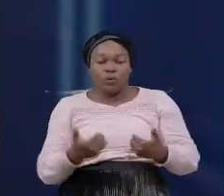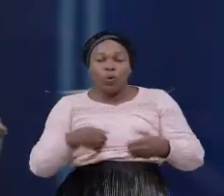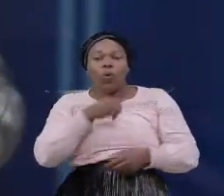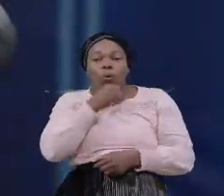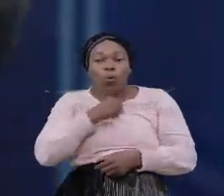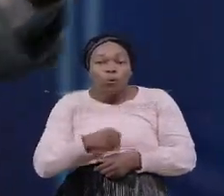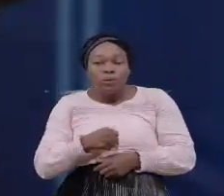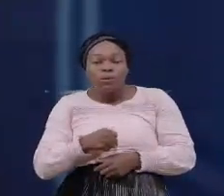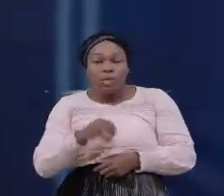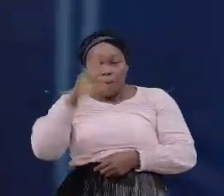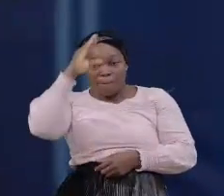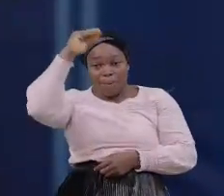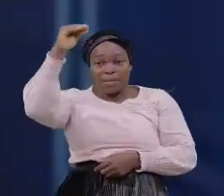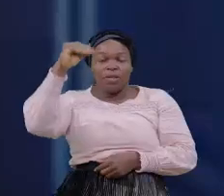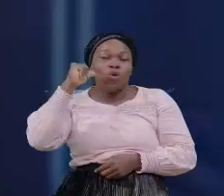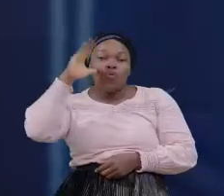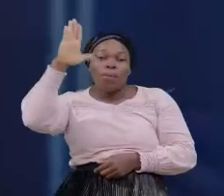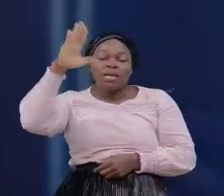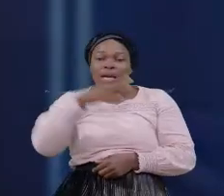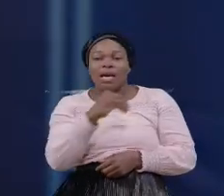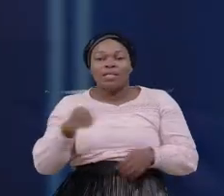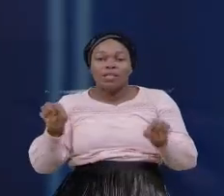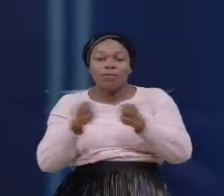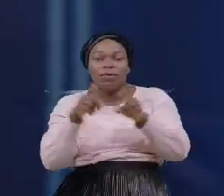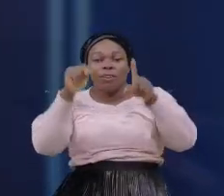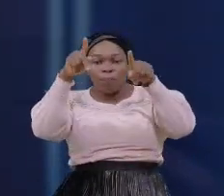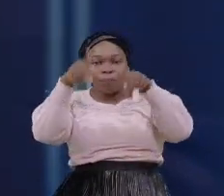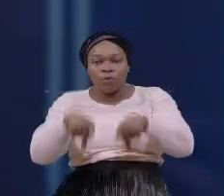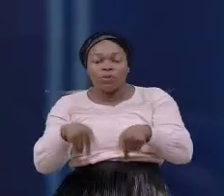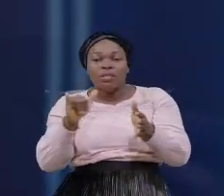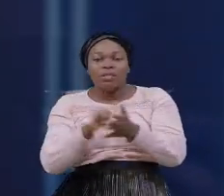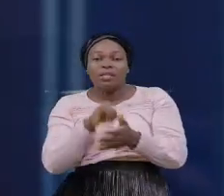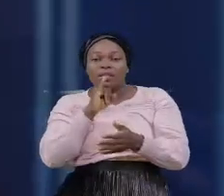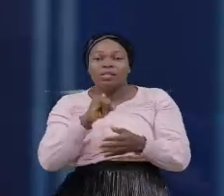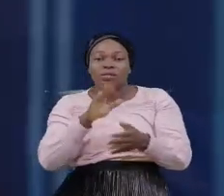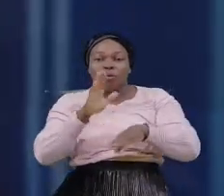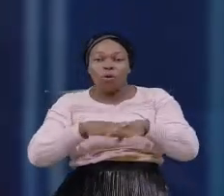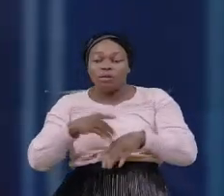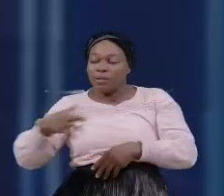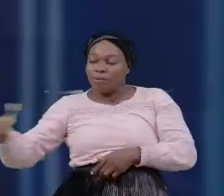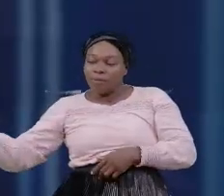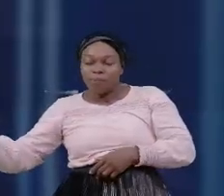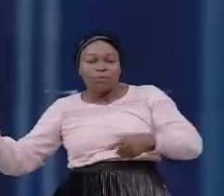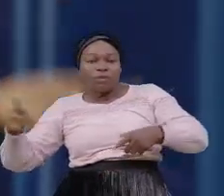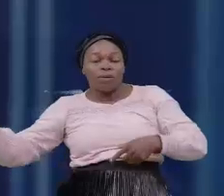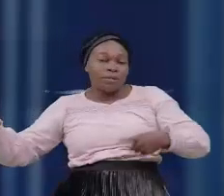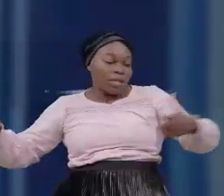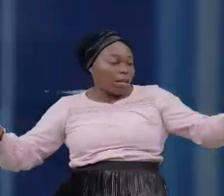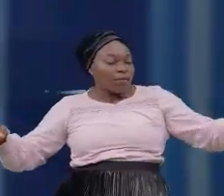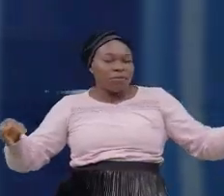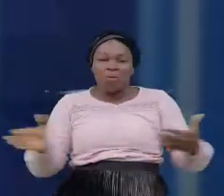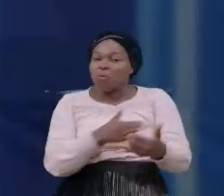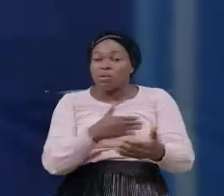woman, and the person who is on this side, on that side, whatever the religion, whatever